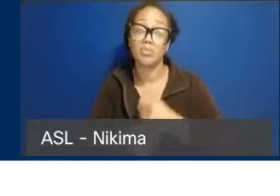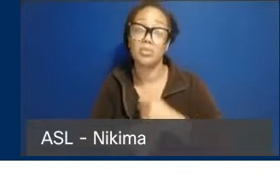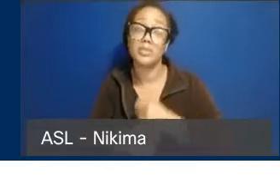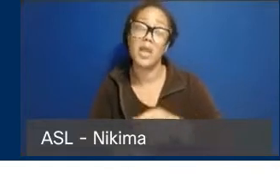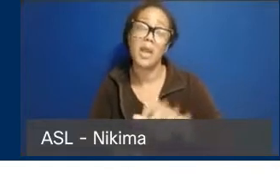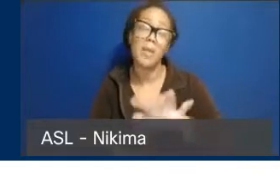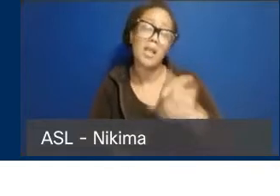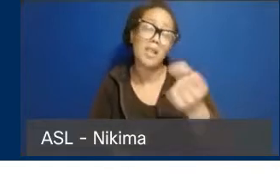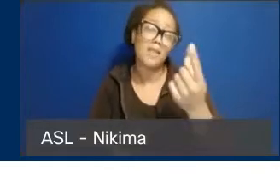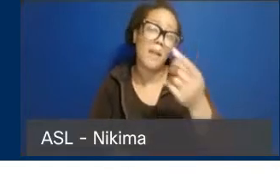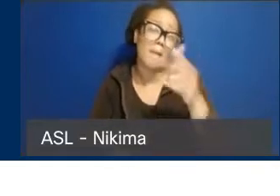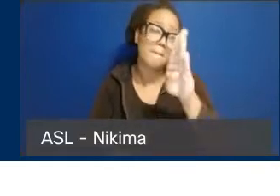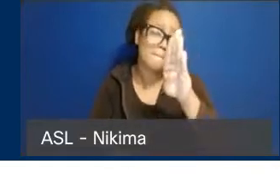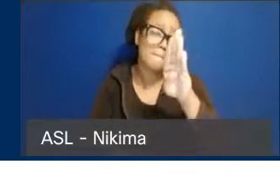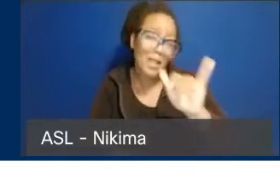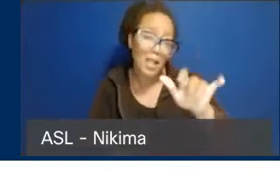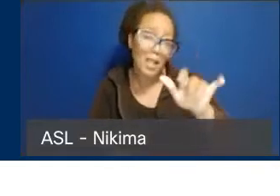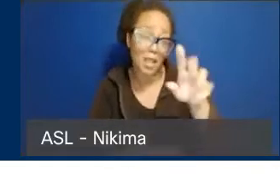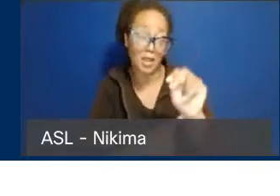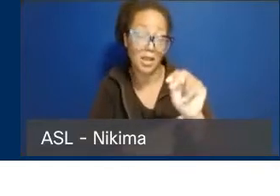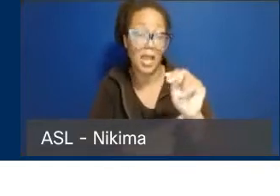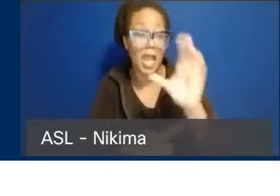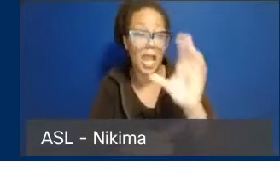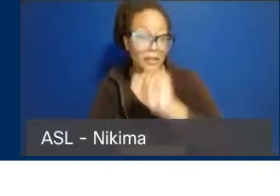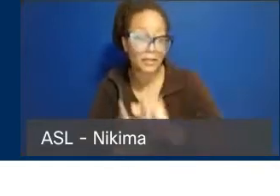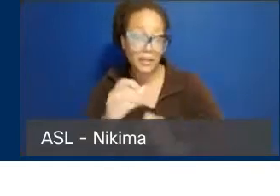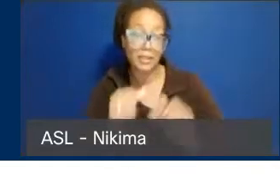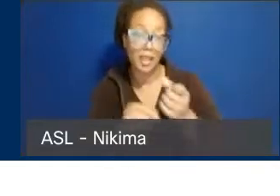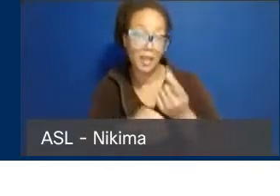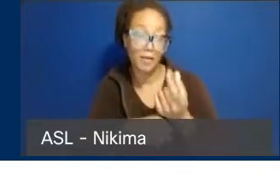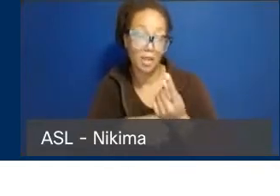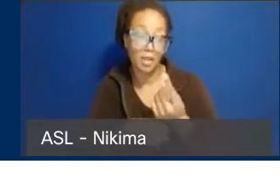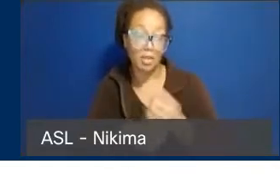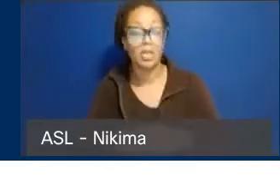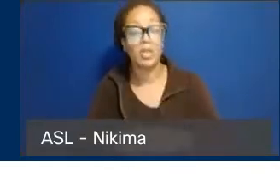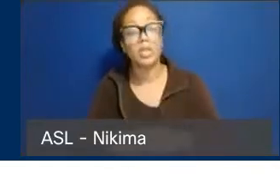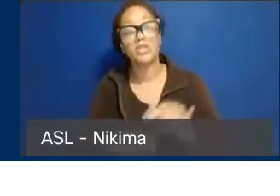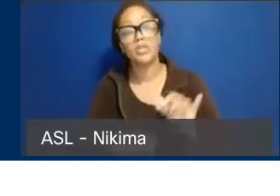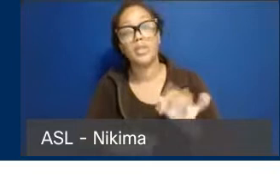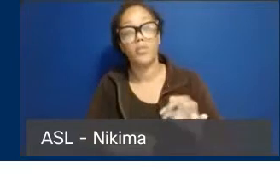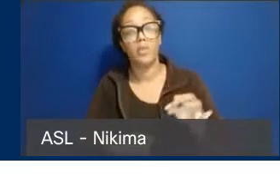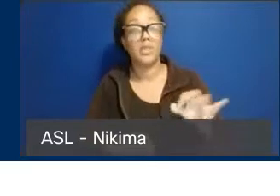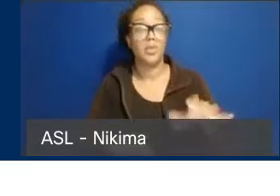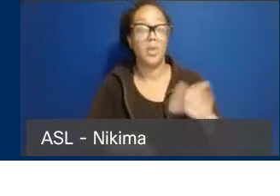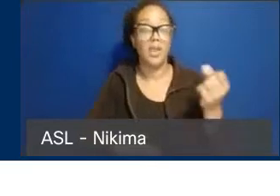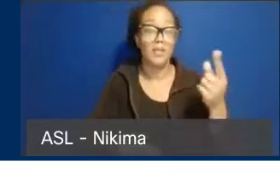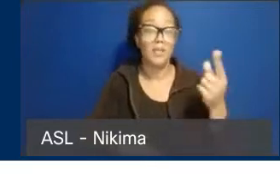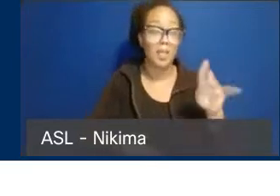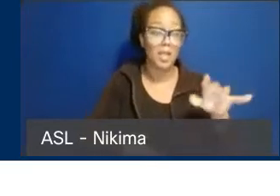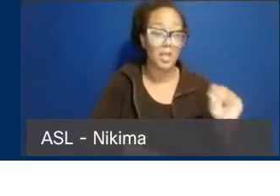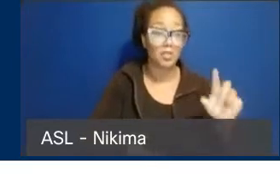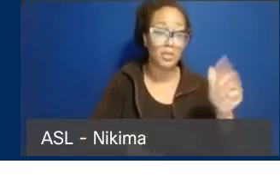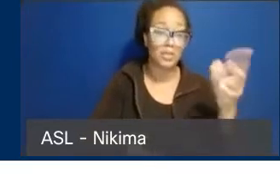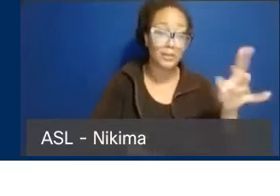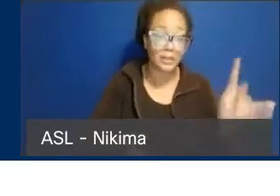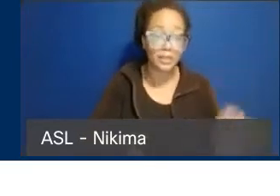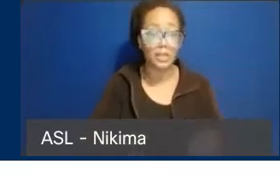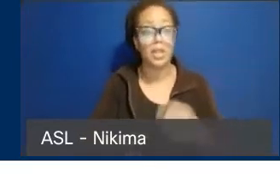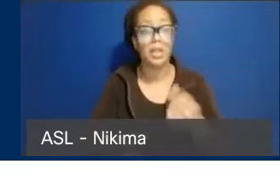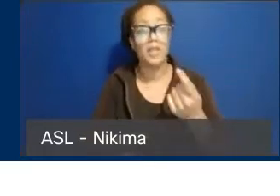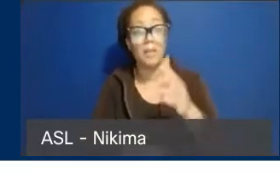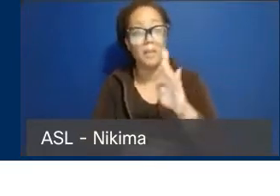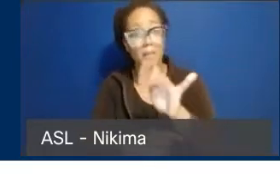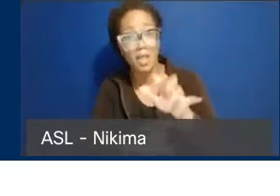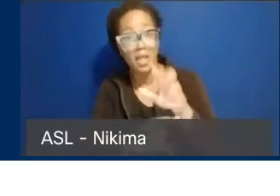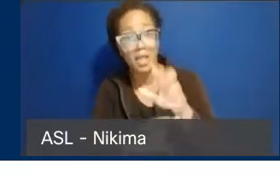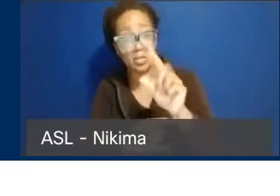you can, say if we did 11 billion for 2017 and 11 billion for 2018, you get to see that there's quite a